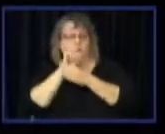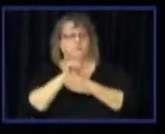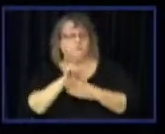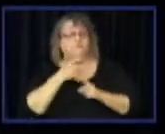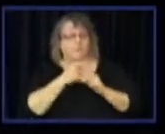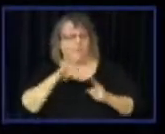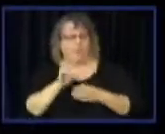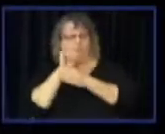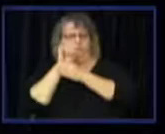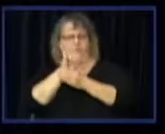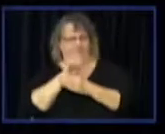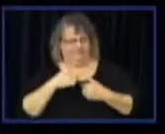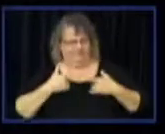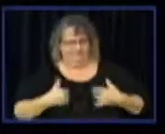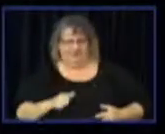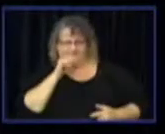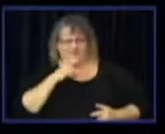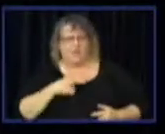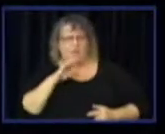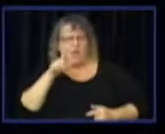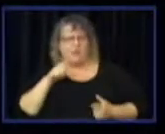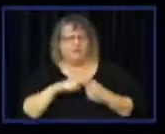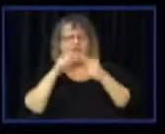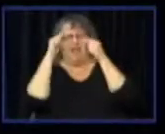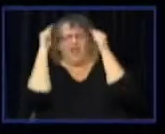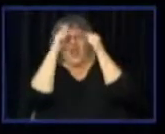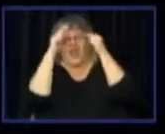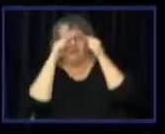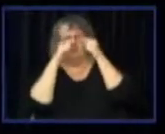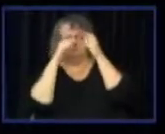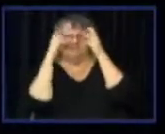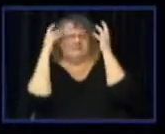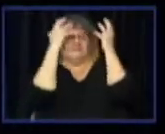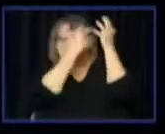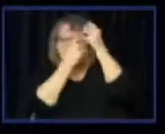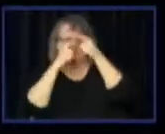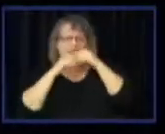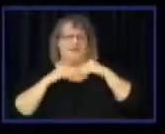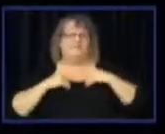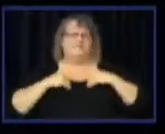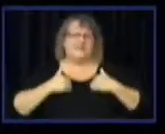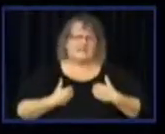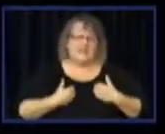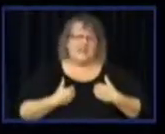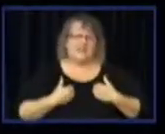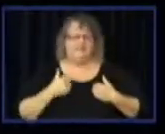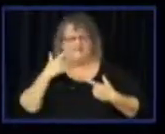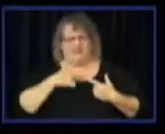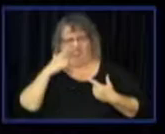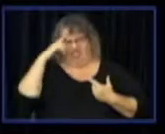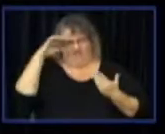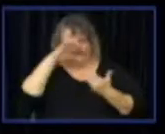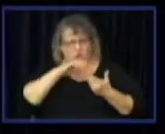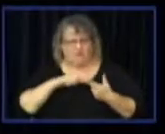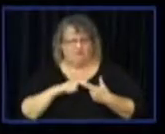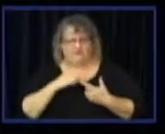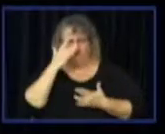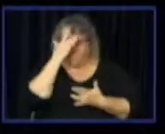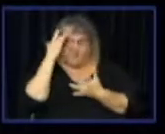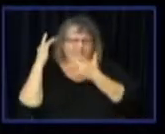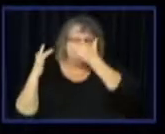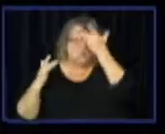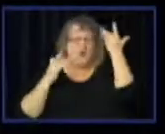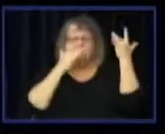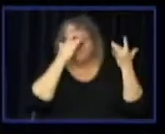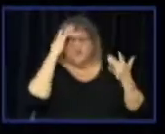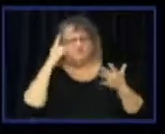So just not feeling well, having a headache, dizziness, fatigue, confusion, memory problems, as I